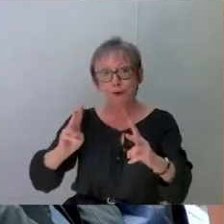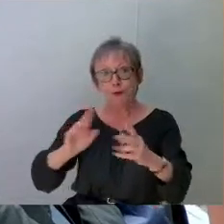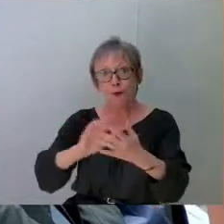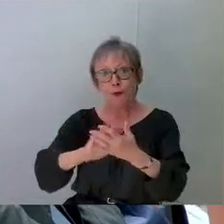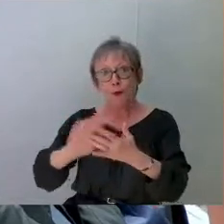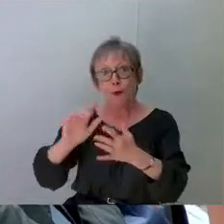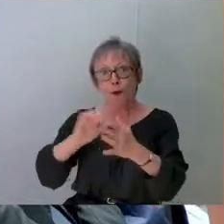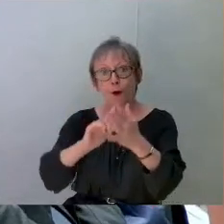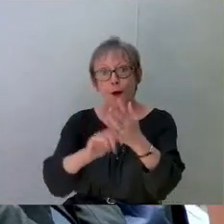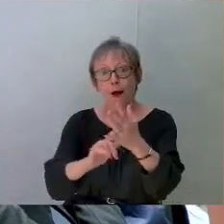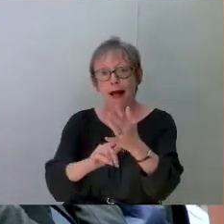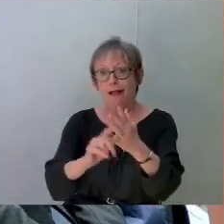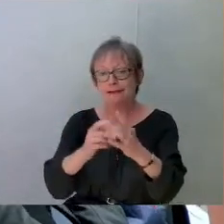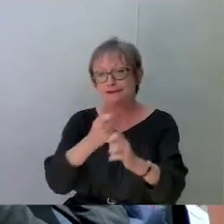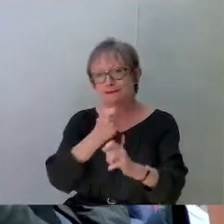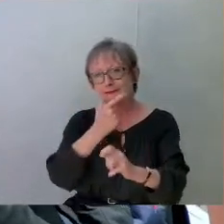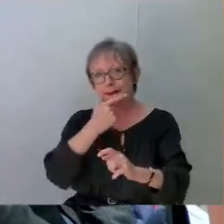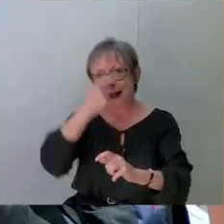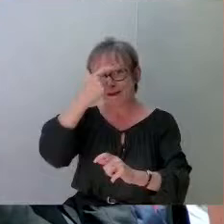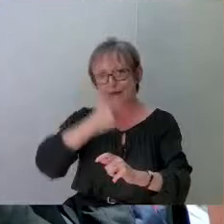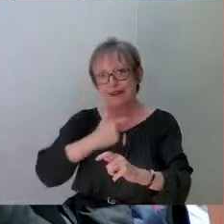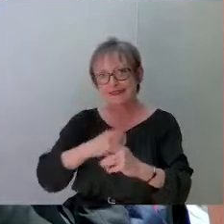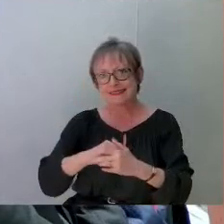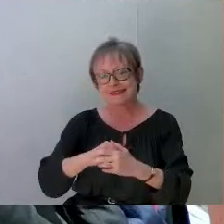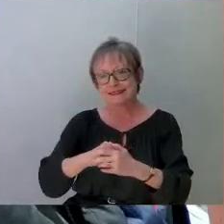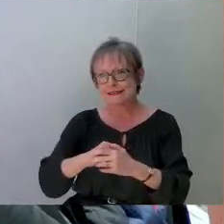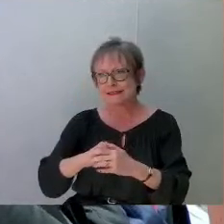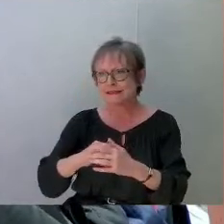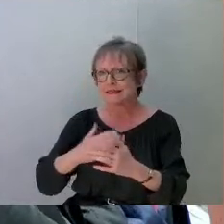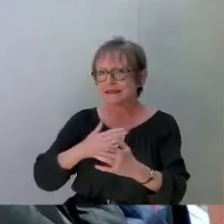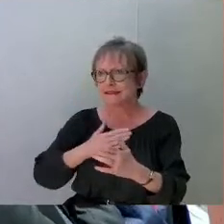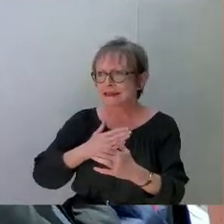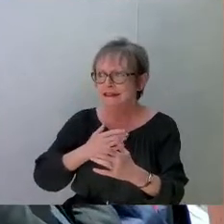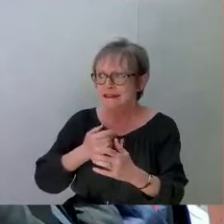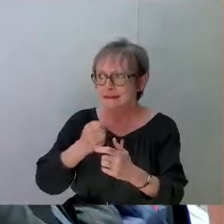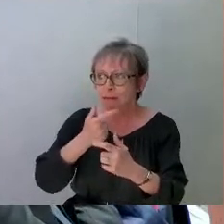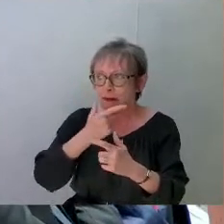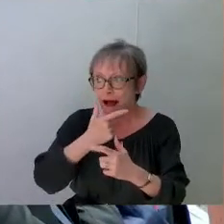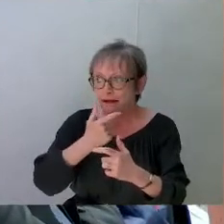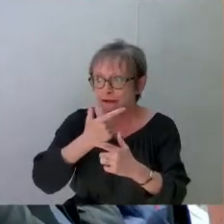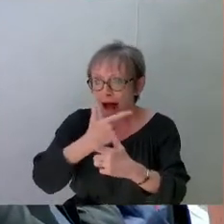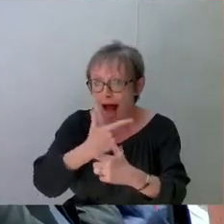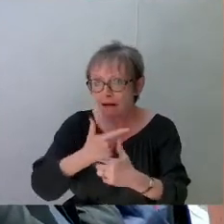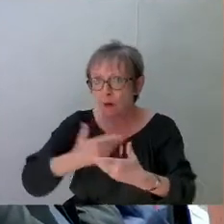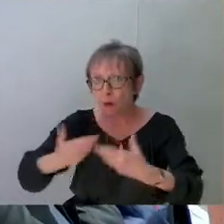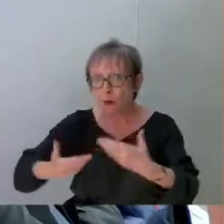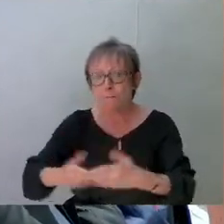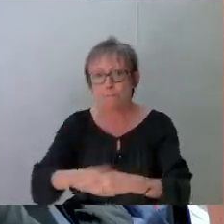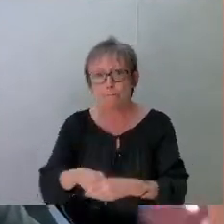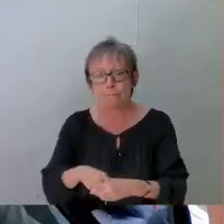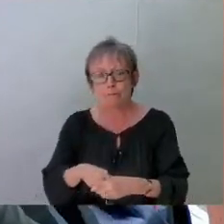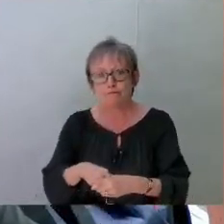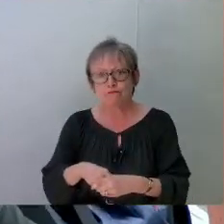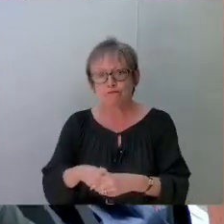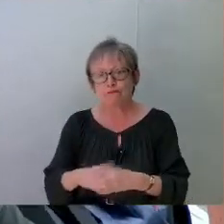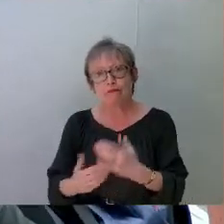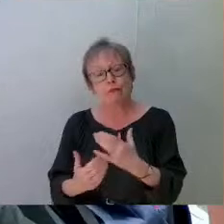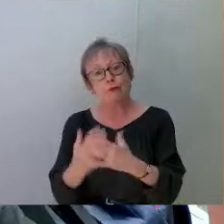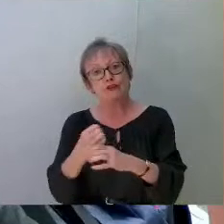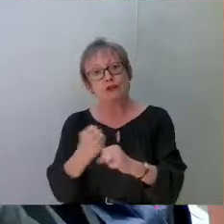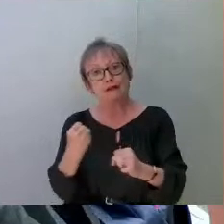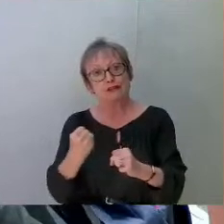see all these smiling faces. I'd quite like to see some even bigger smiles as we go forward. The newest generation